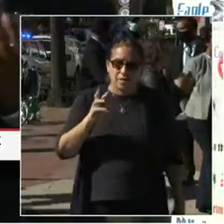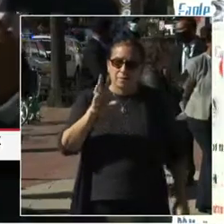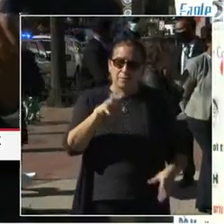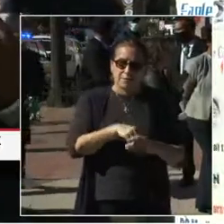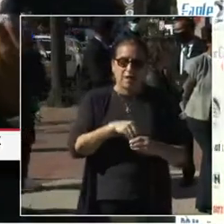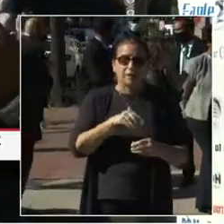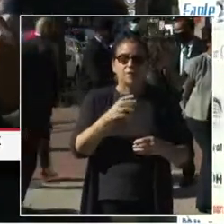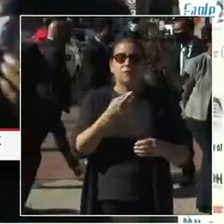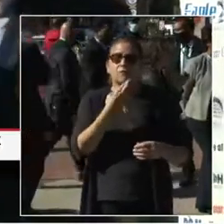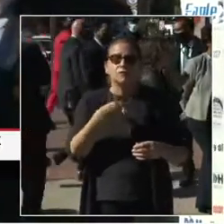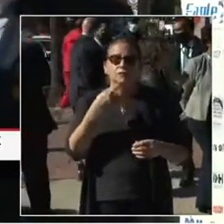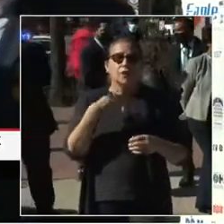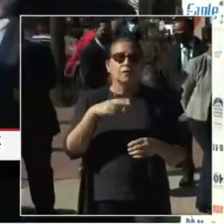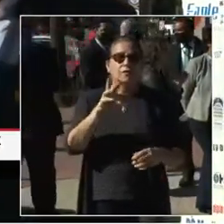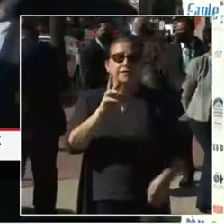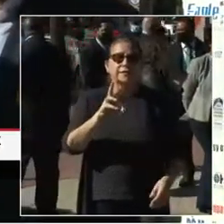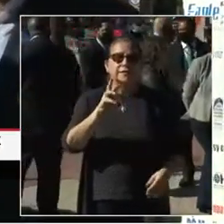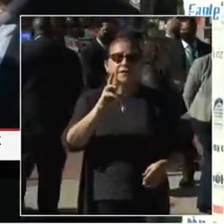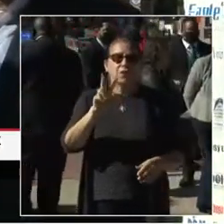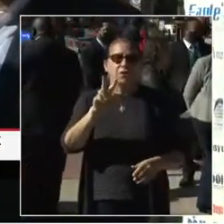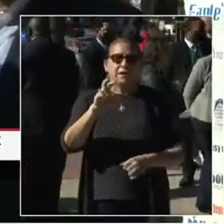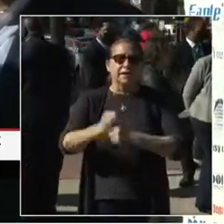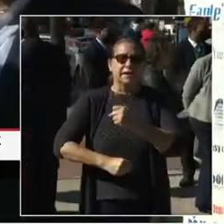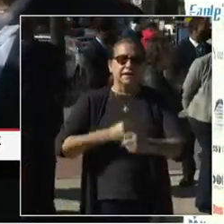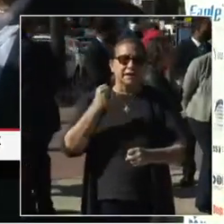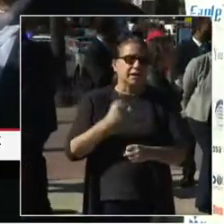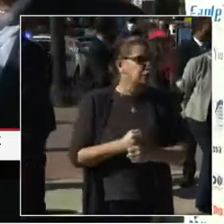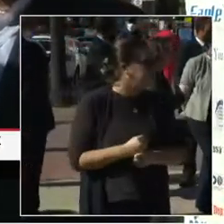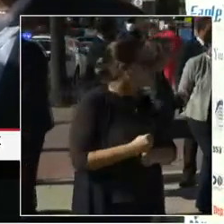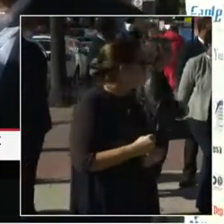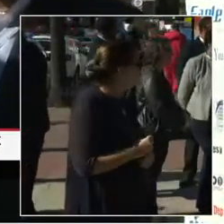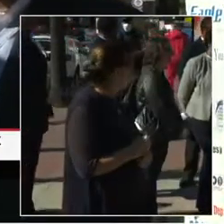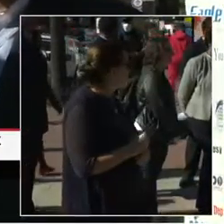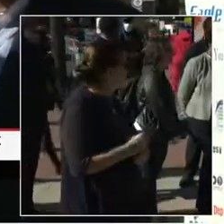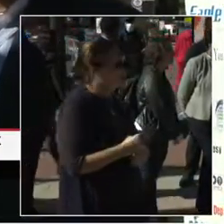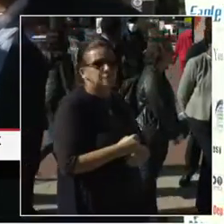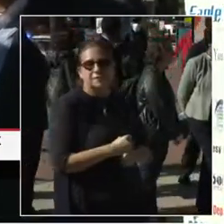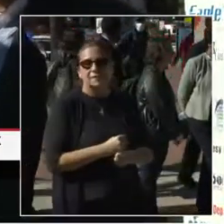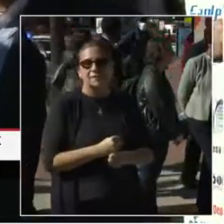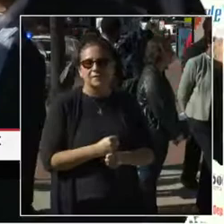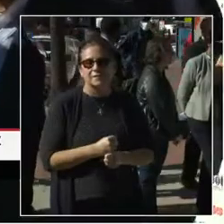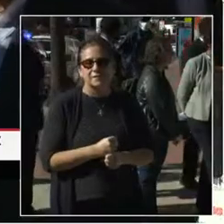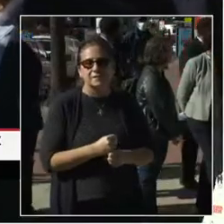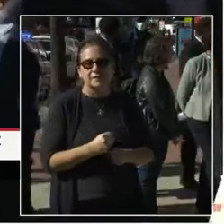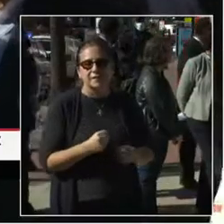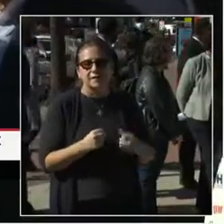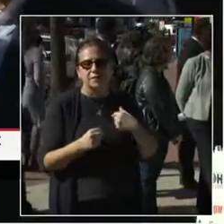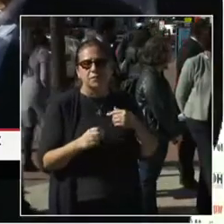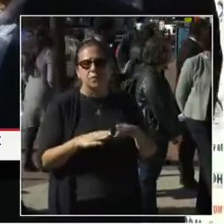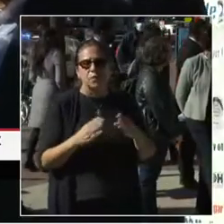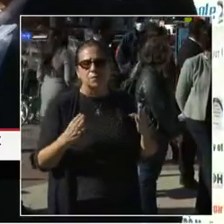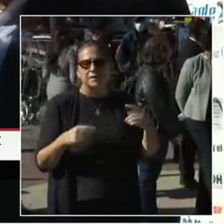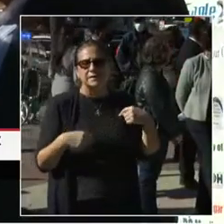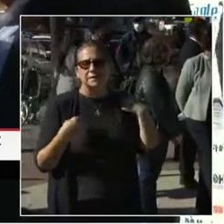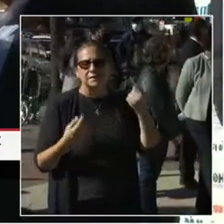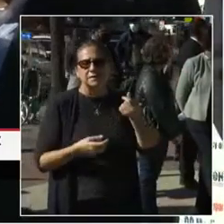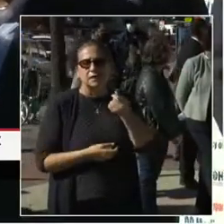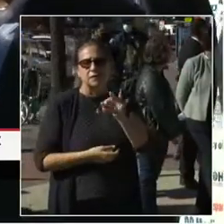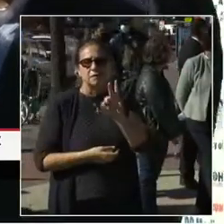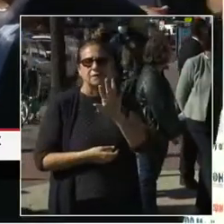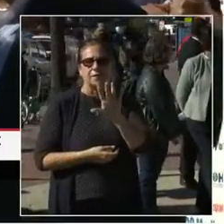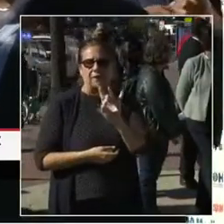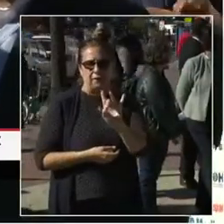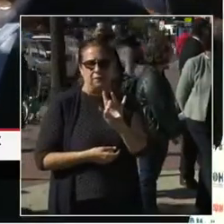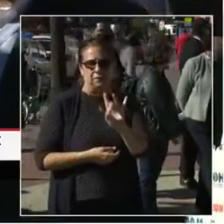Ben and I opened it in 1958. And we knew we wanted to be part of a community. But for me to be here